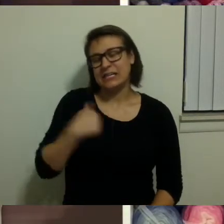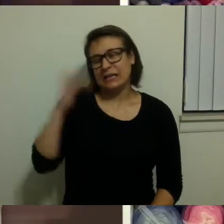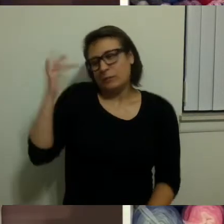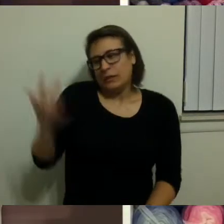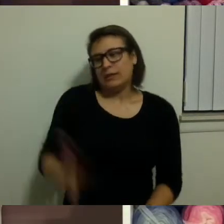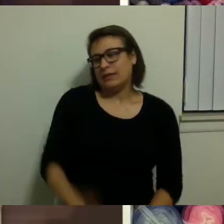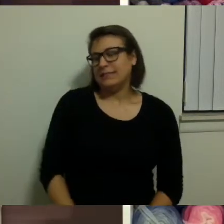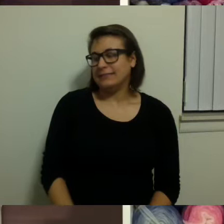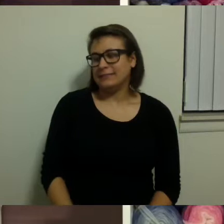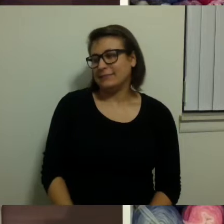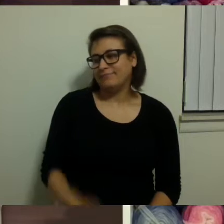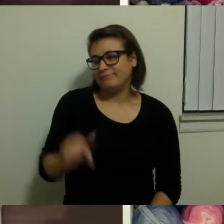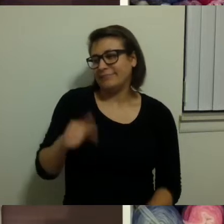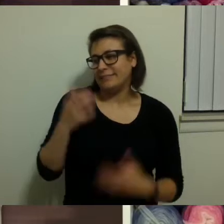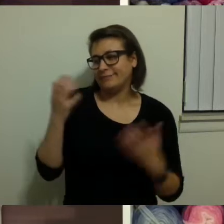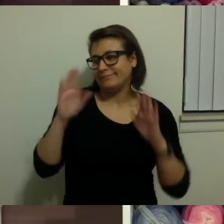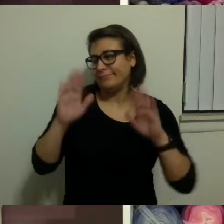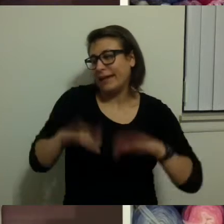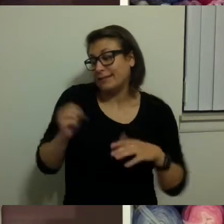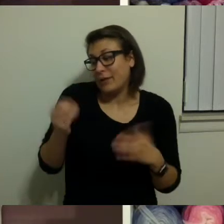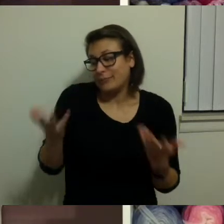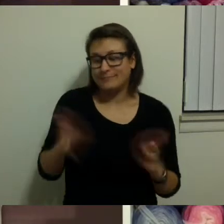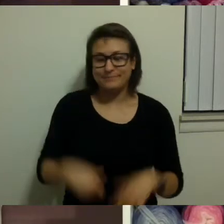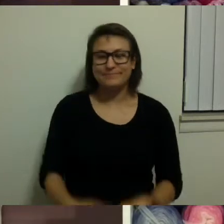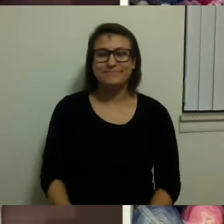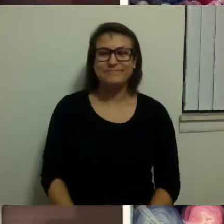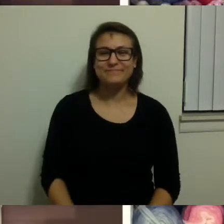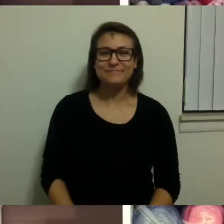I'm obnoxious, and this is amazing, so there you go.